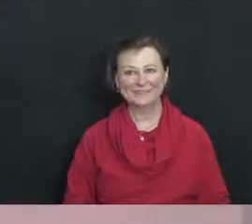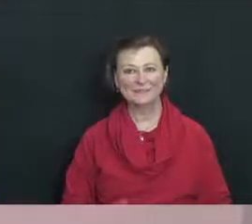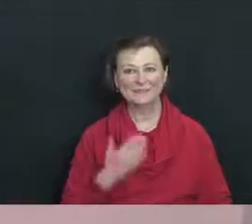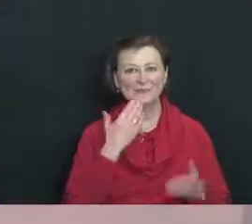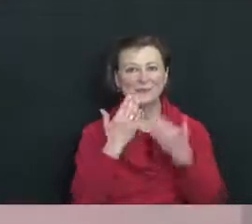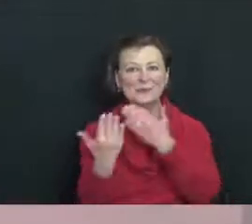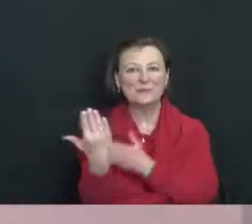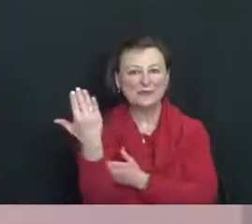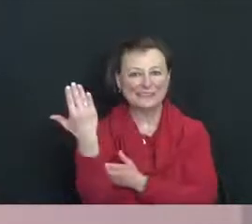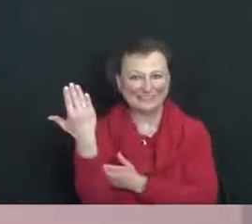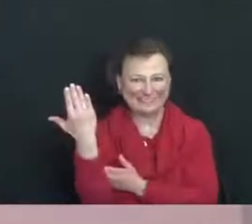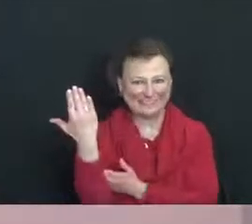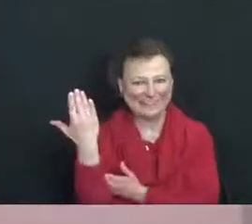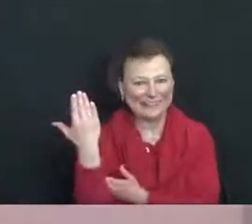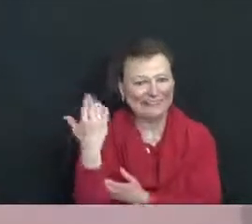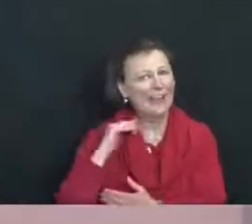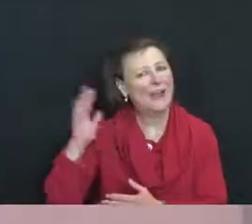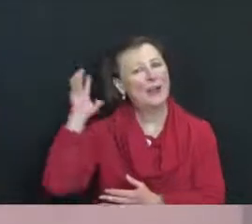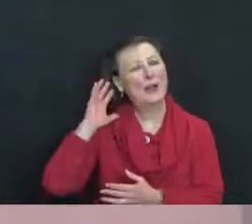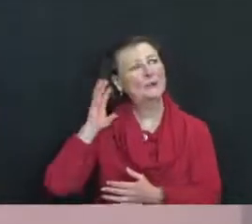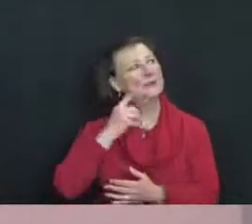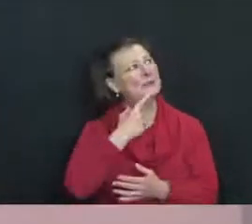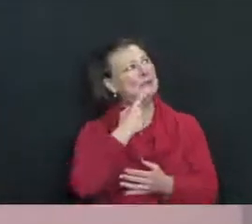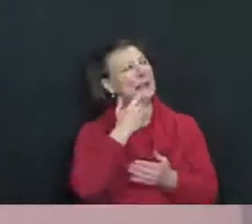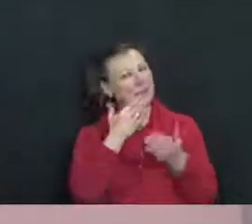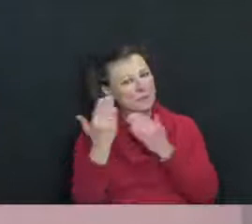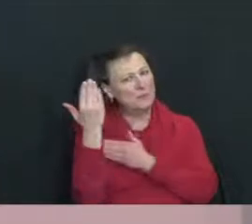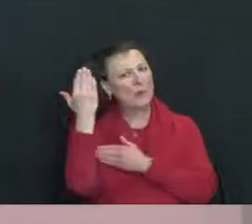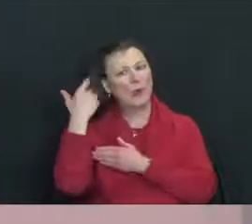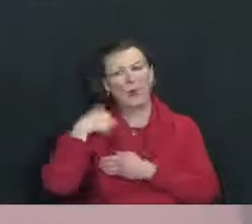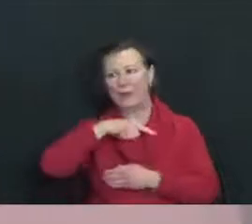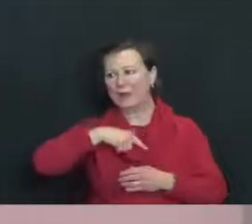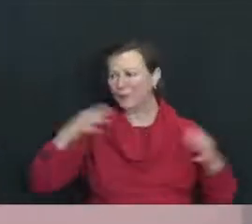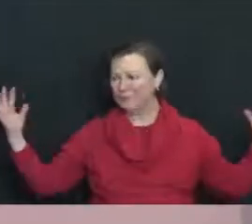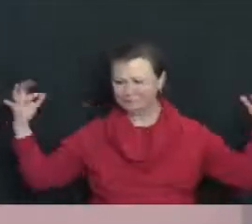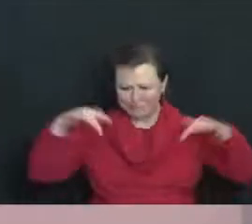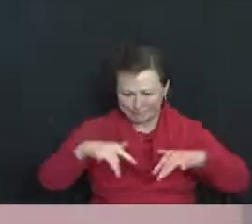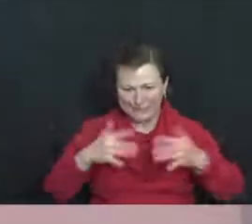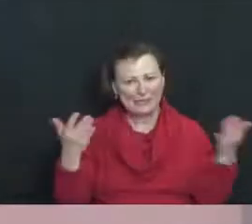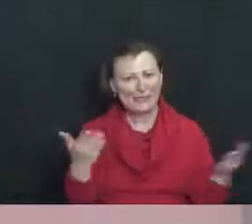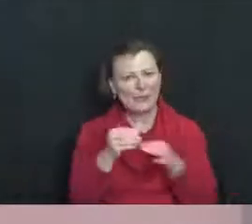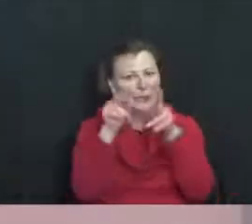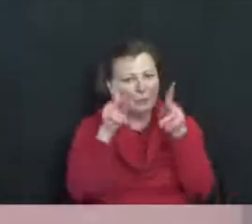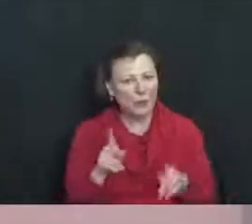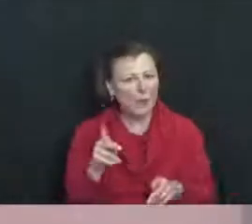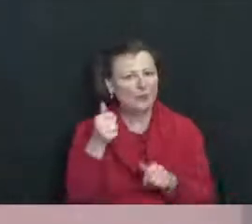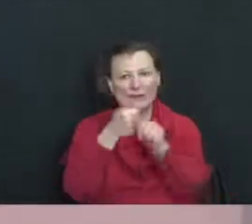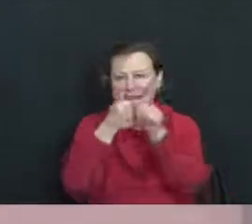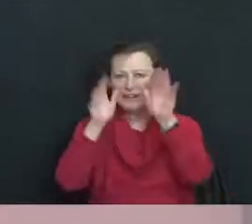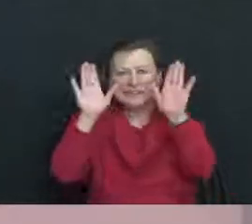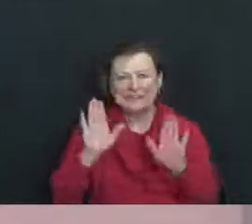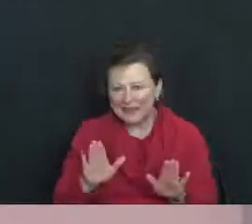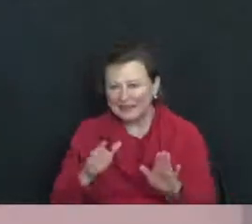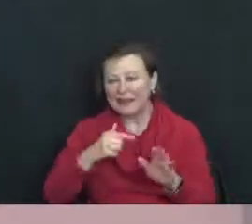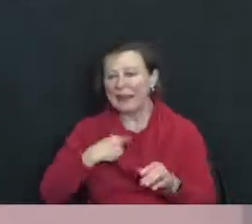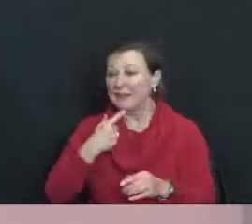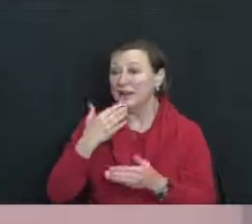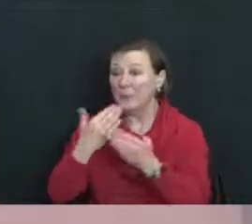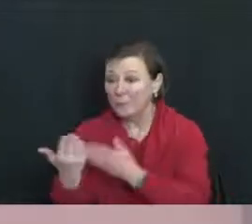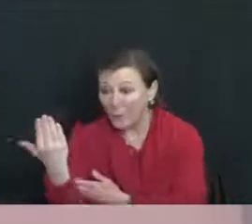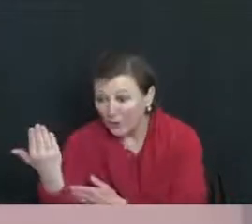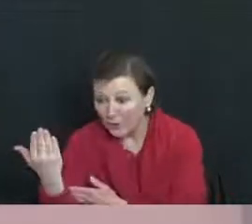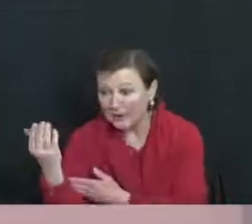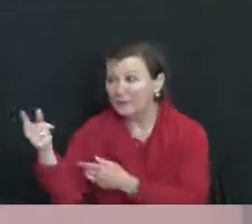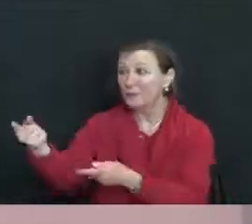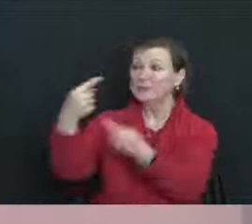Good morning. I used to say that when we were meeting in person every Sunday, and everybody would say good morning back. So from